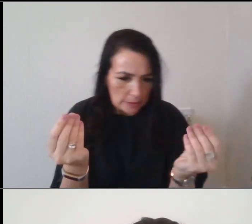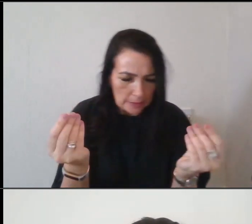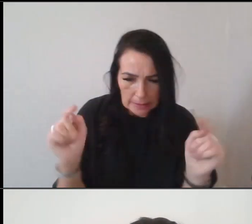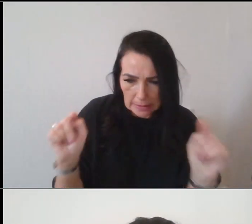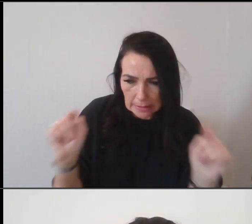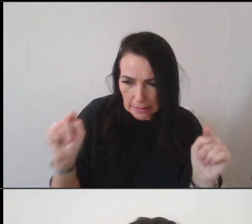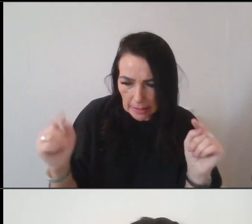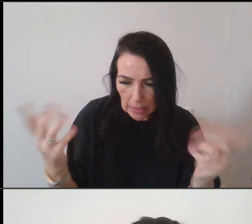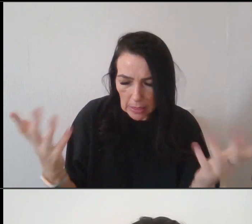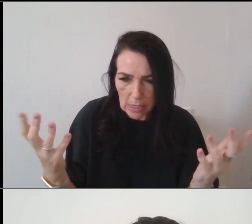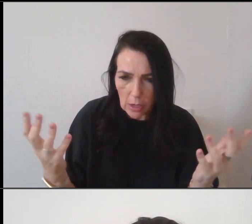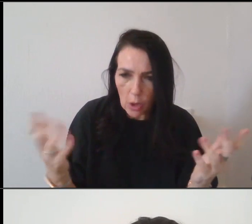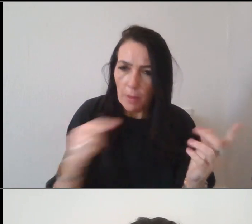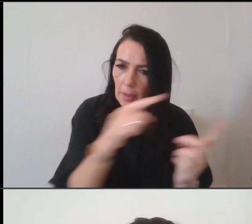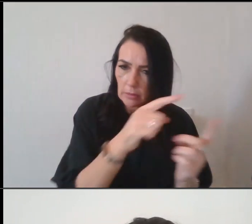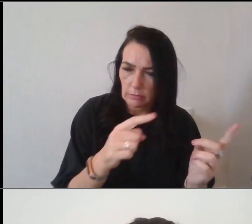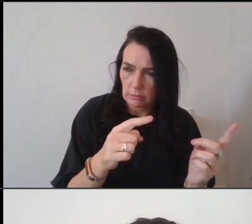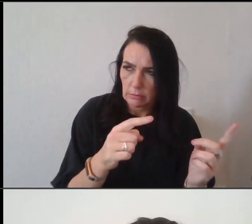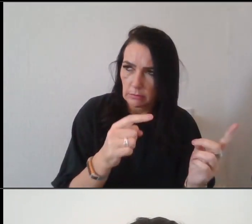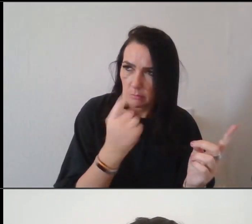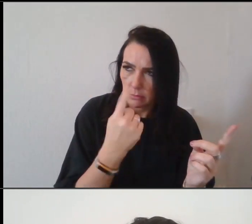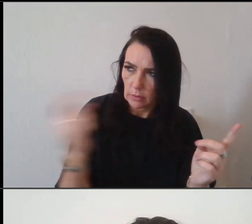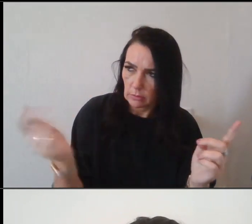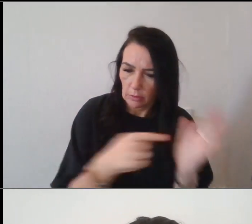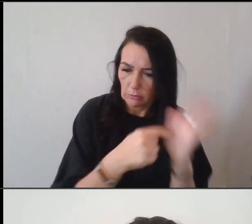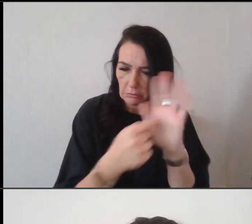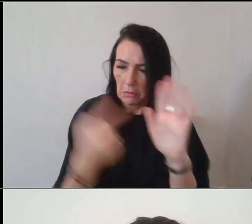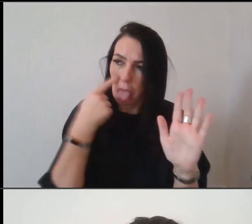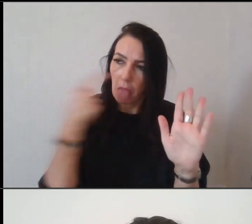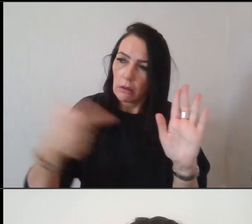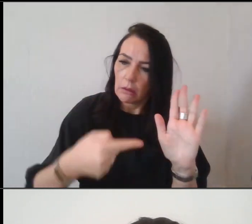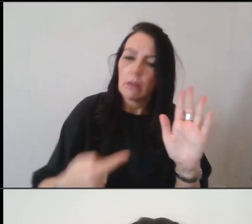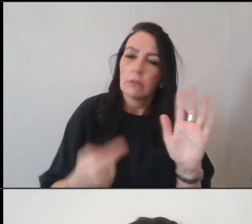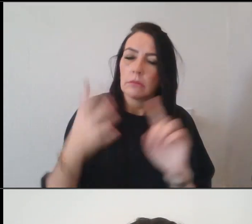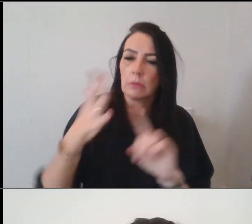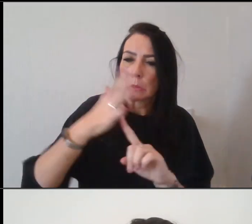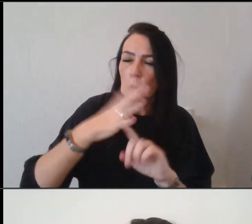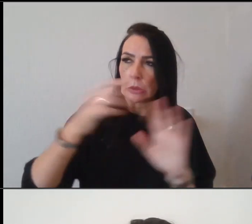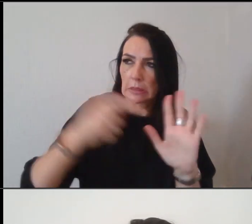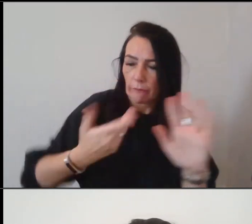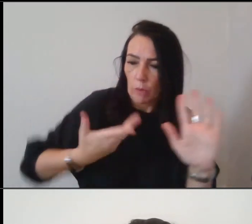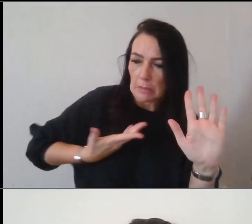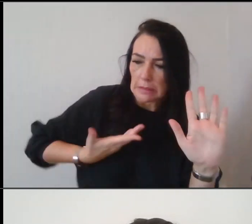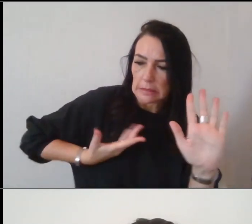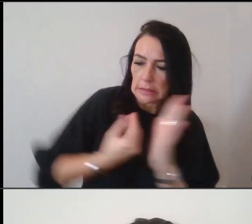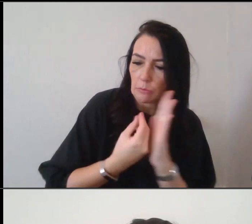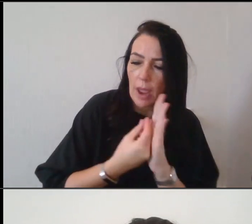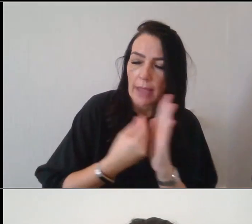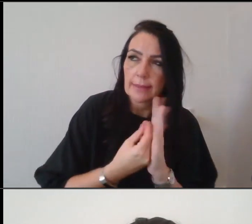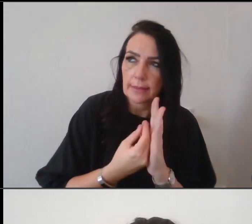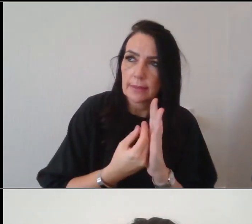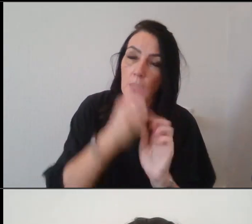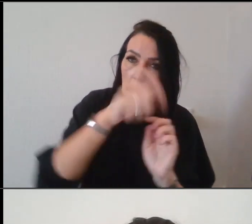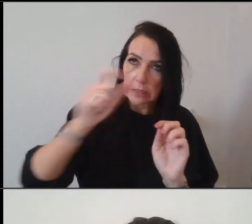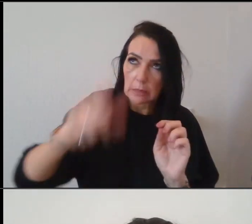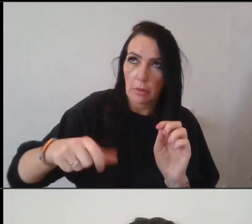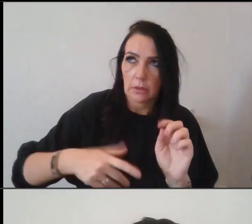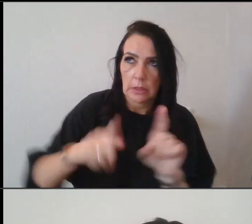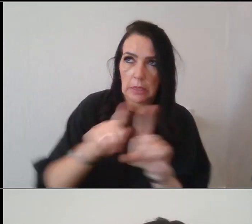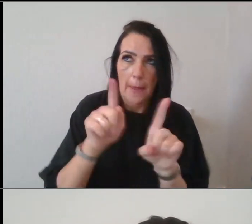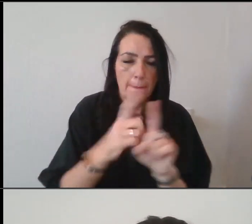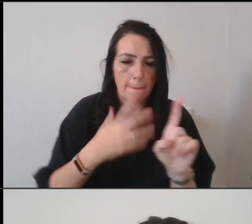a better promotion with customers. You can show how it's mattering more and more in business today to customers,